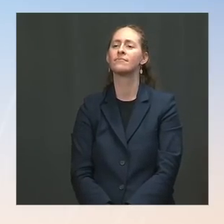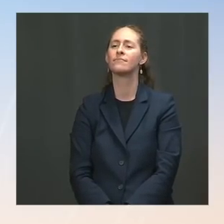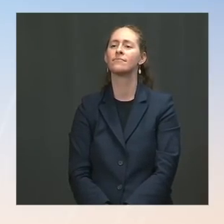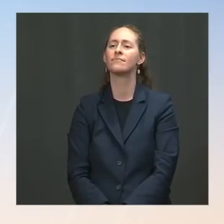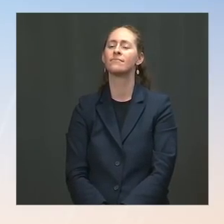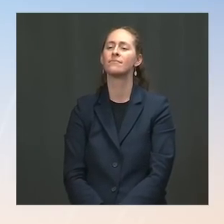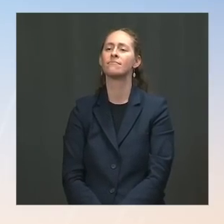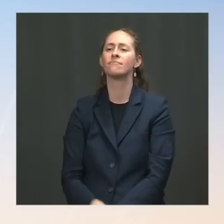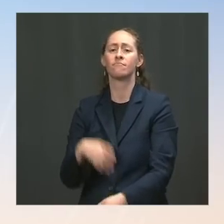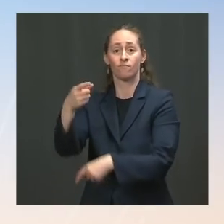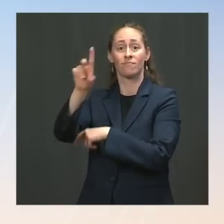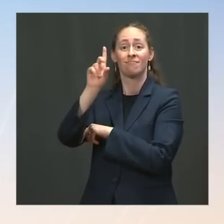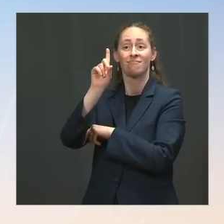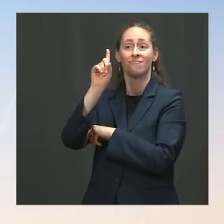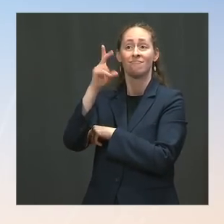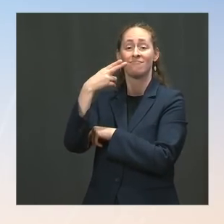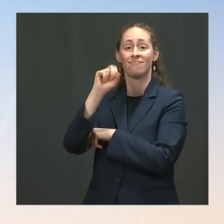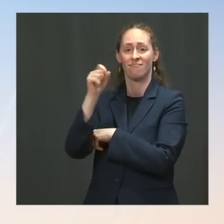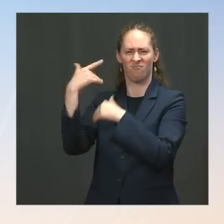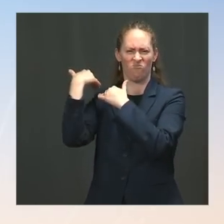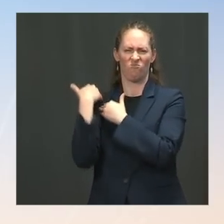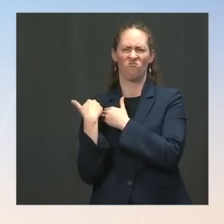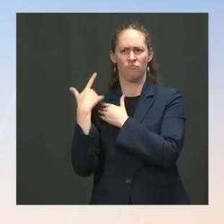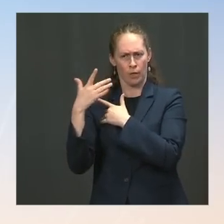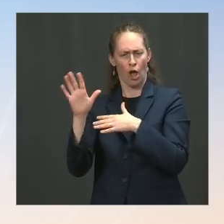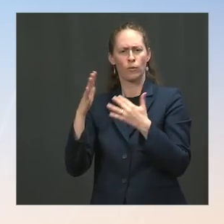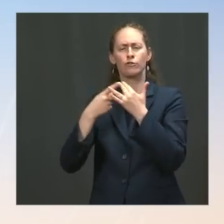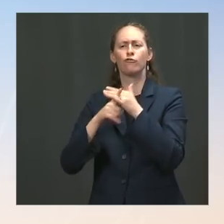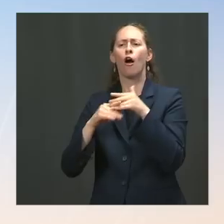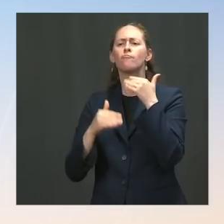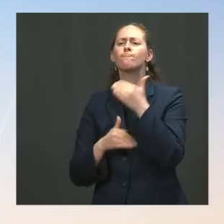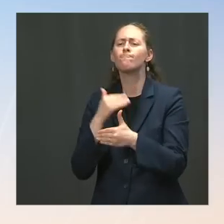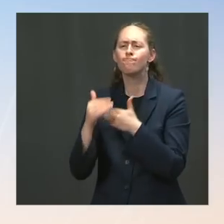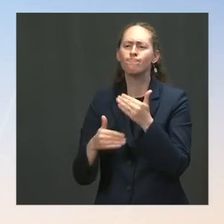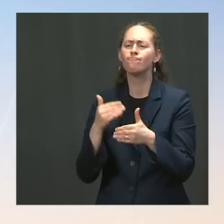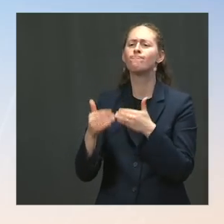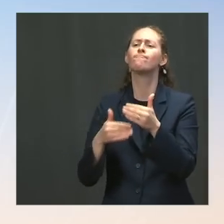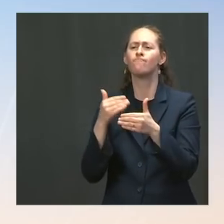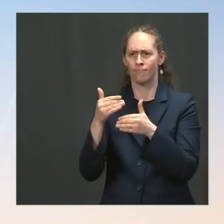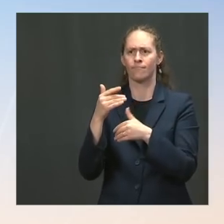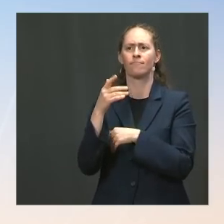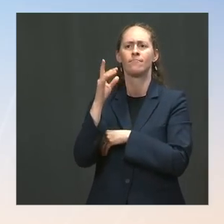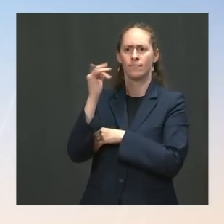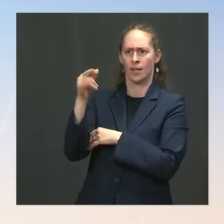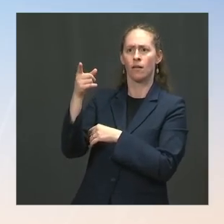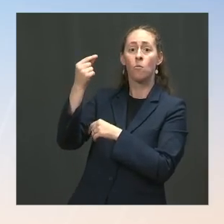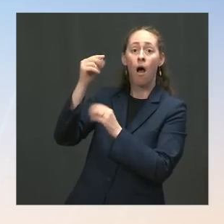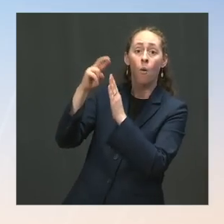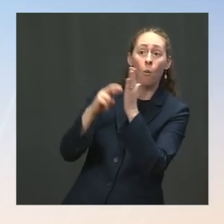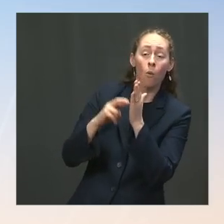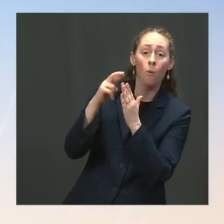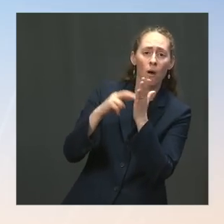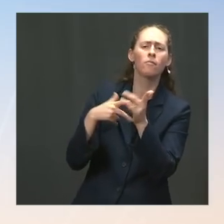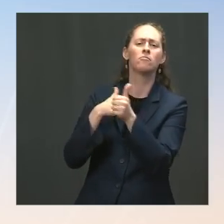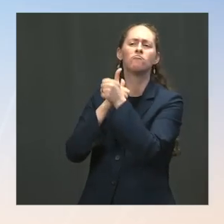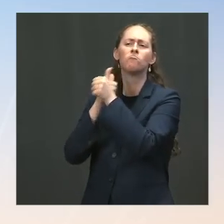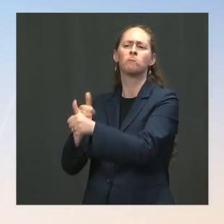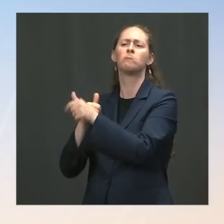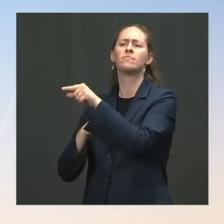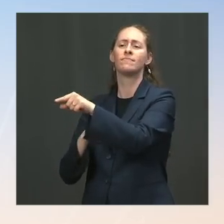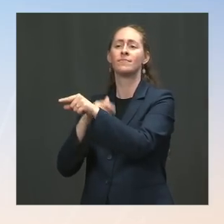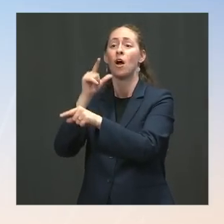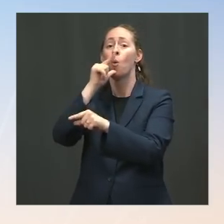one, we're continuing to enforce Title 42, resulting first in the expulsion of the vast majority of those encountered at the border. We